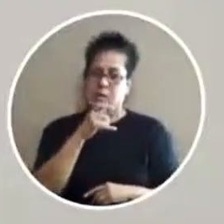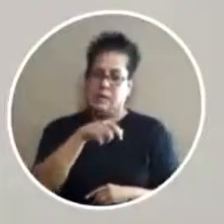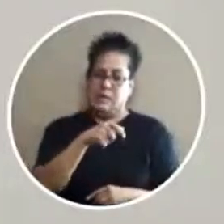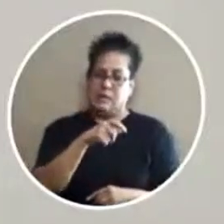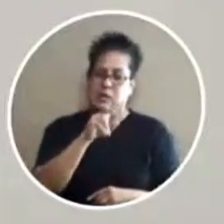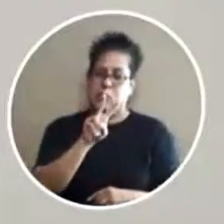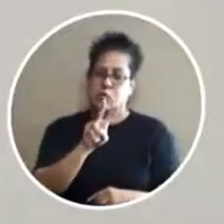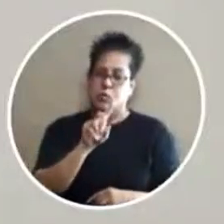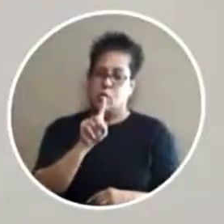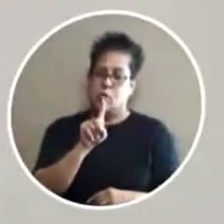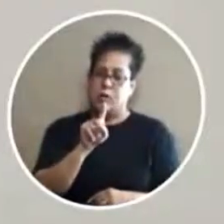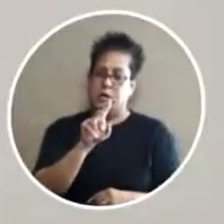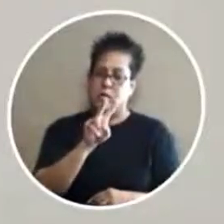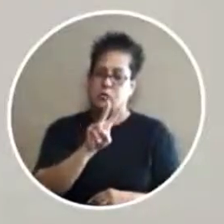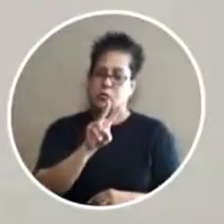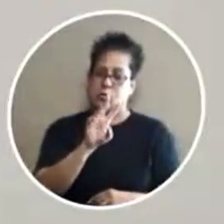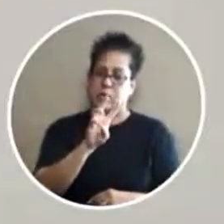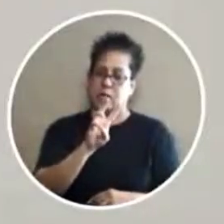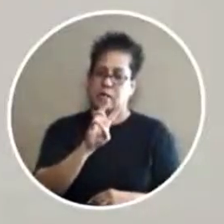call